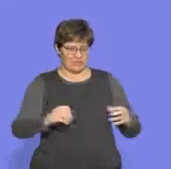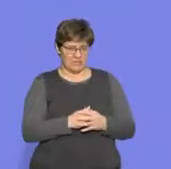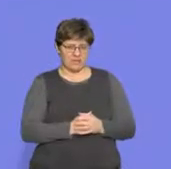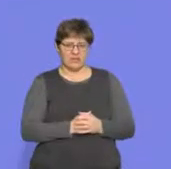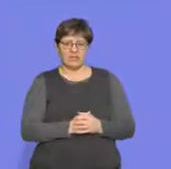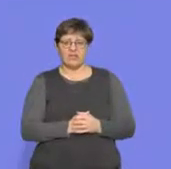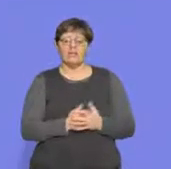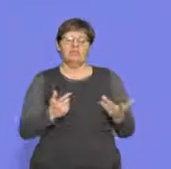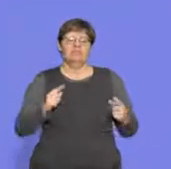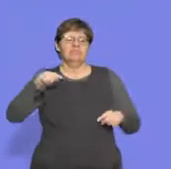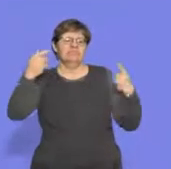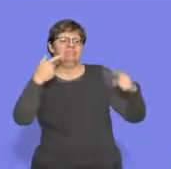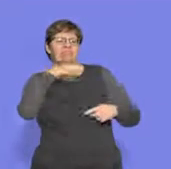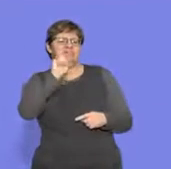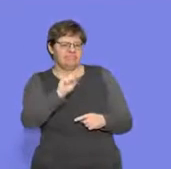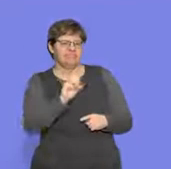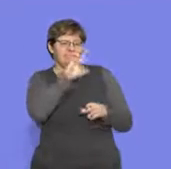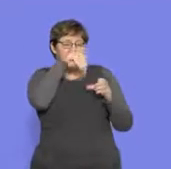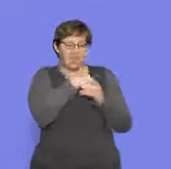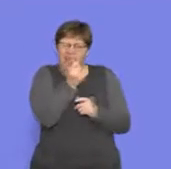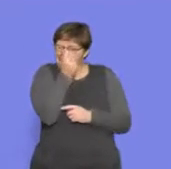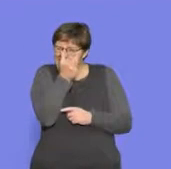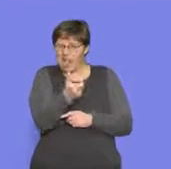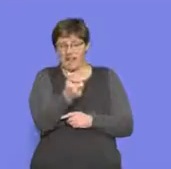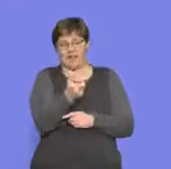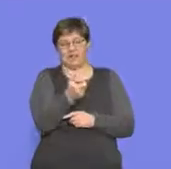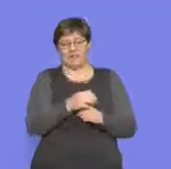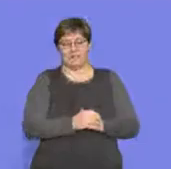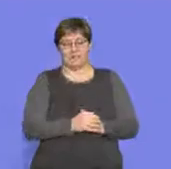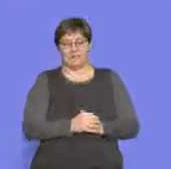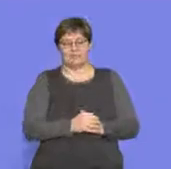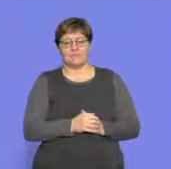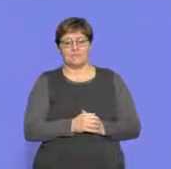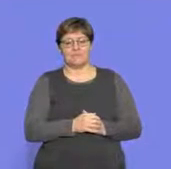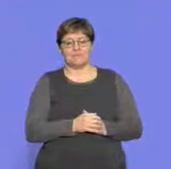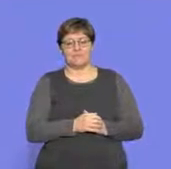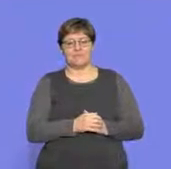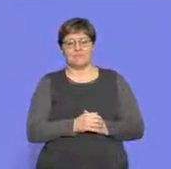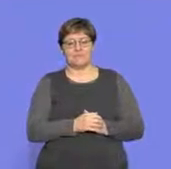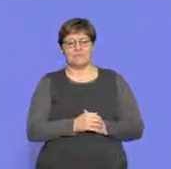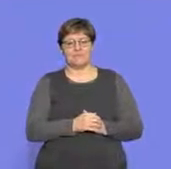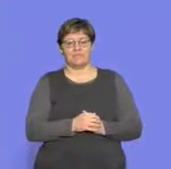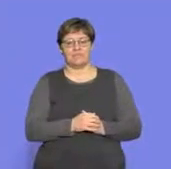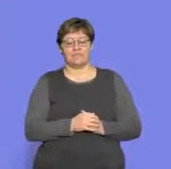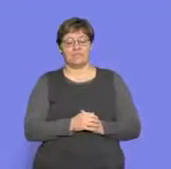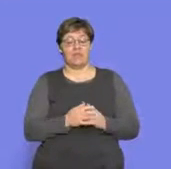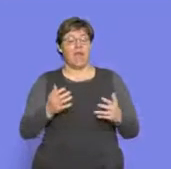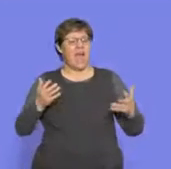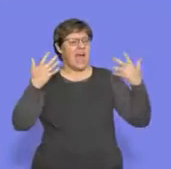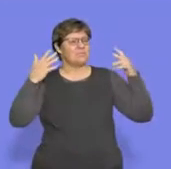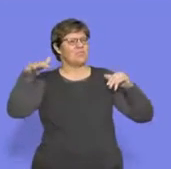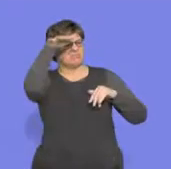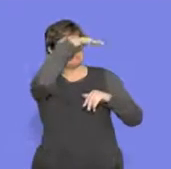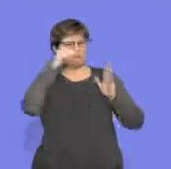also have a buildup of other gases that make a very small percentage of the gases in our atmosphere. Why is the